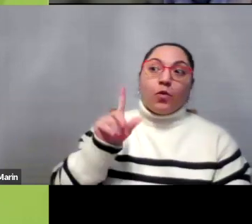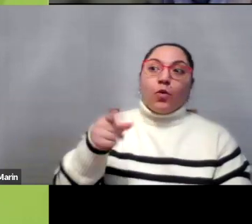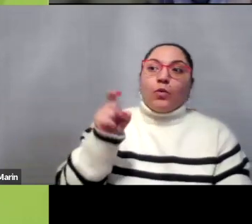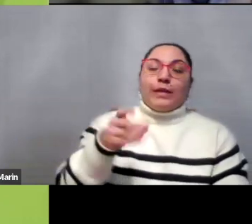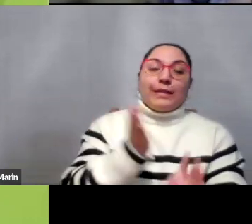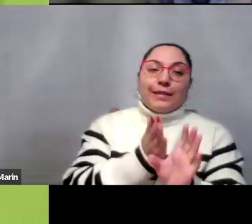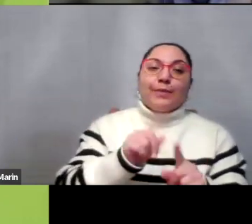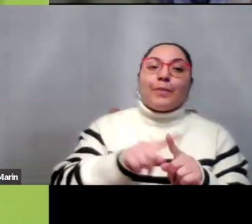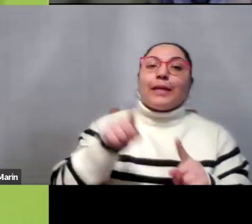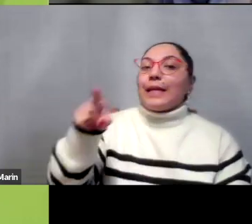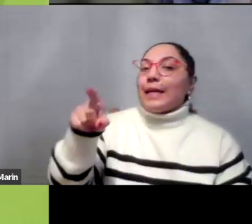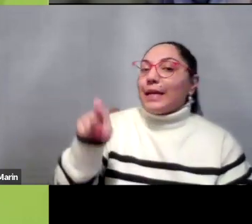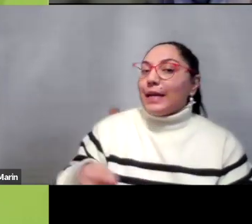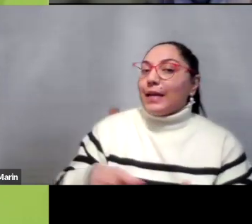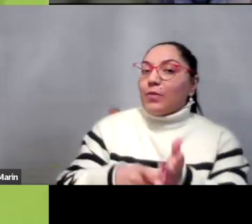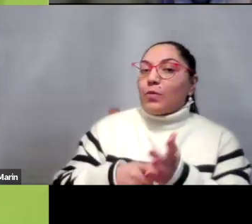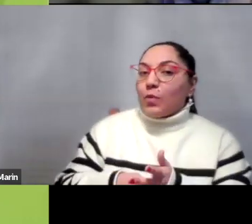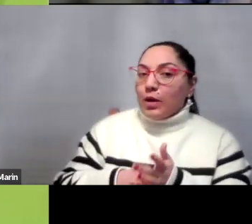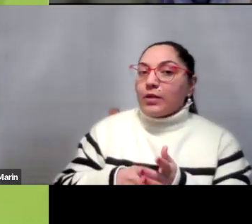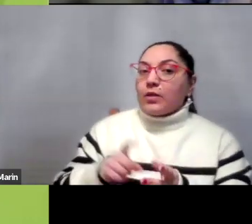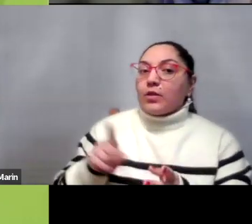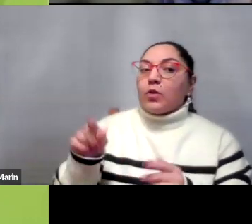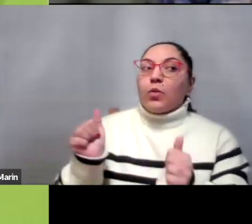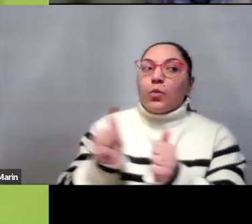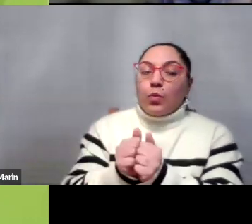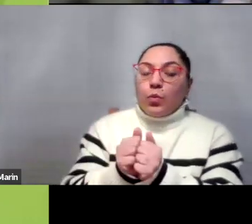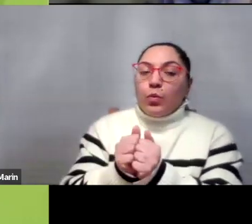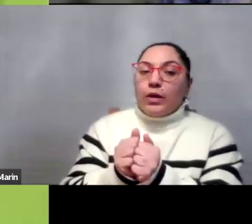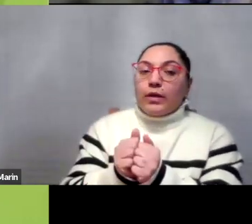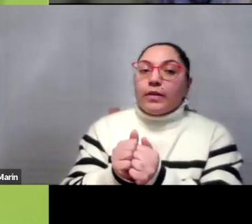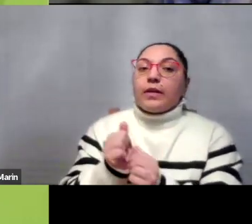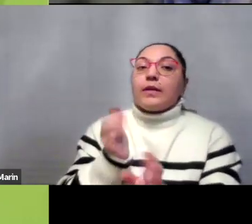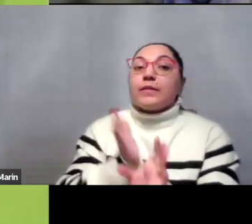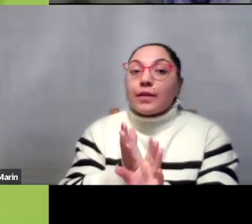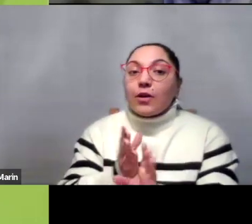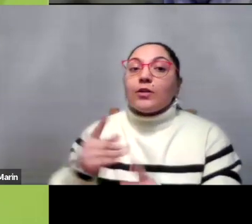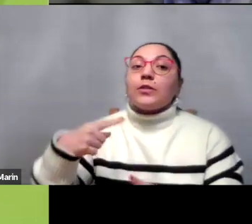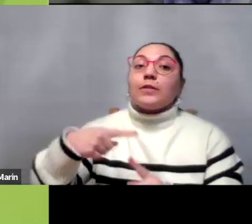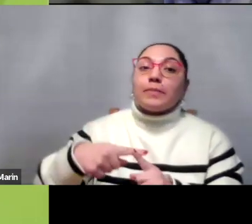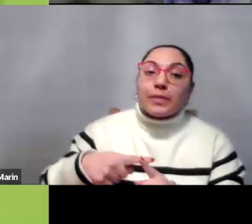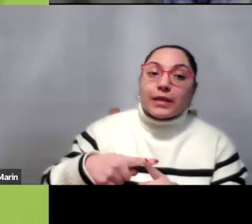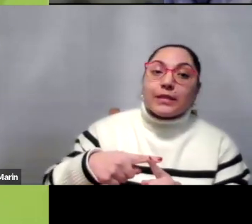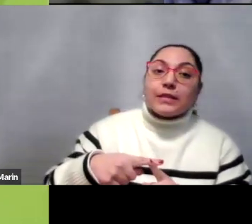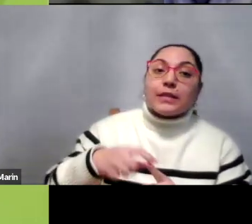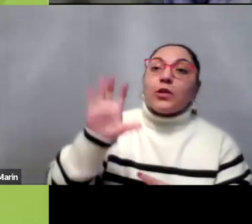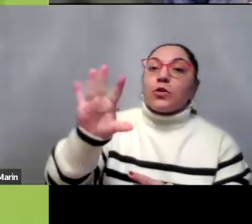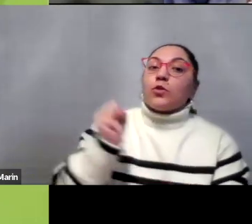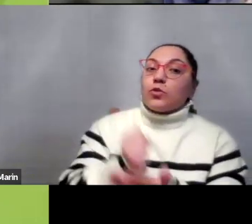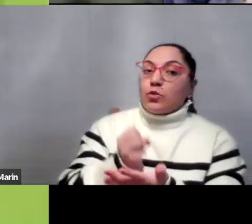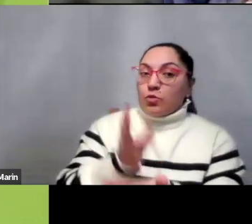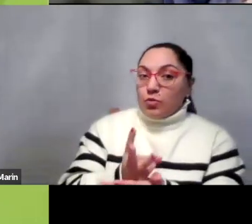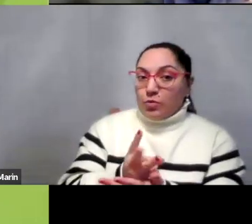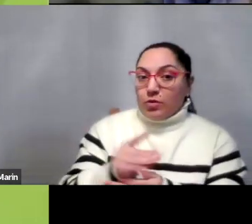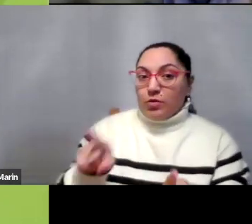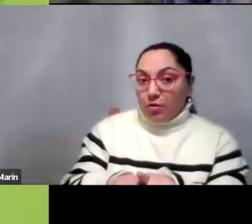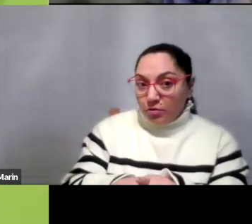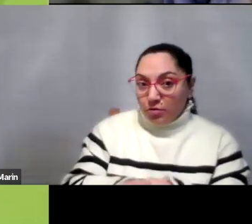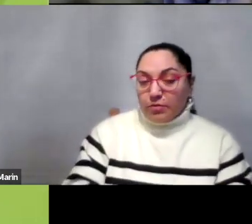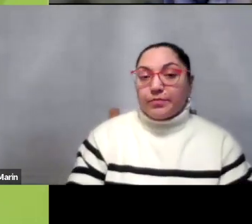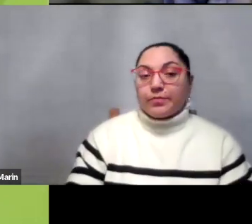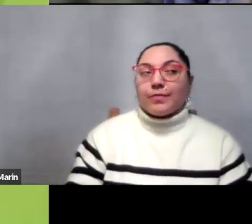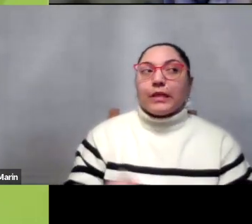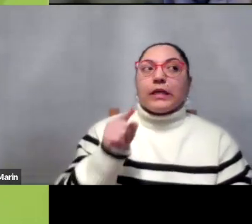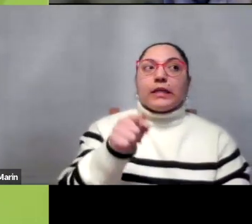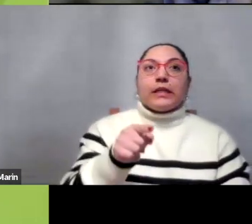psychologist, but now they are requiring a clinical letter from a psychologist and a psychiatrist or your social worker. It's a very